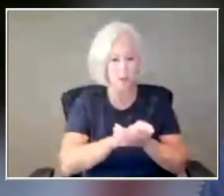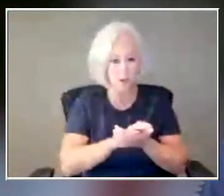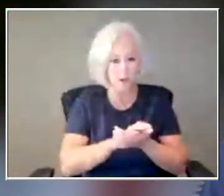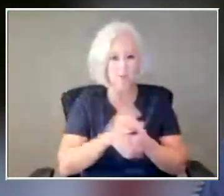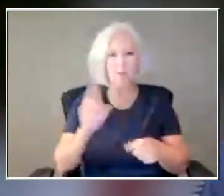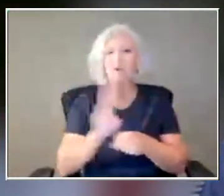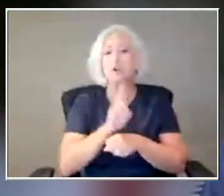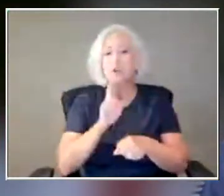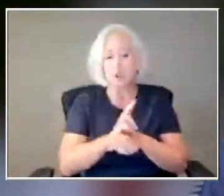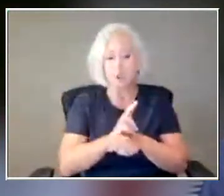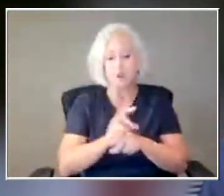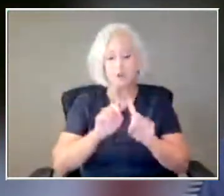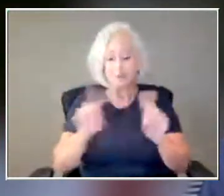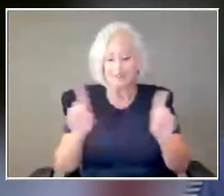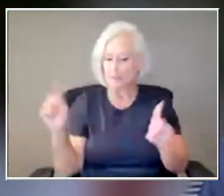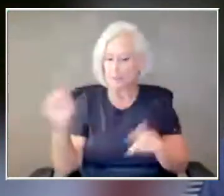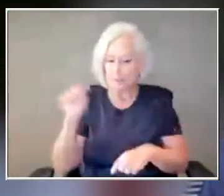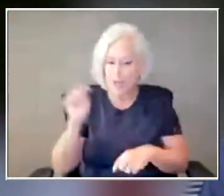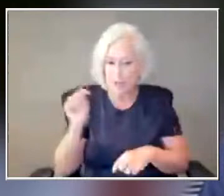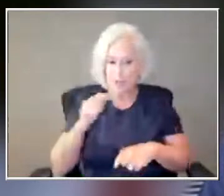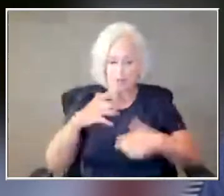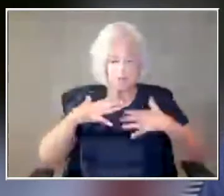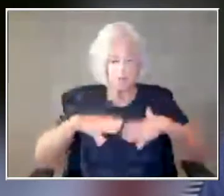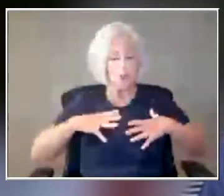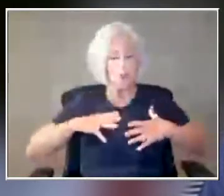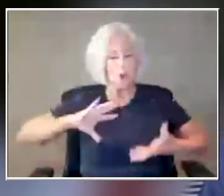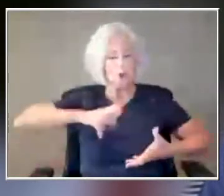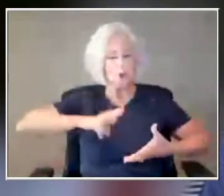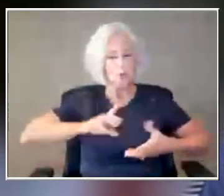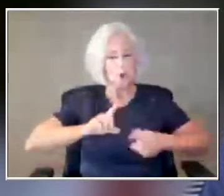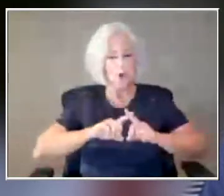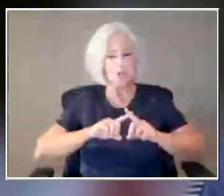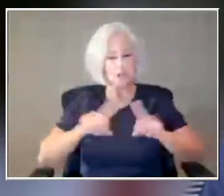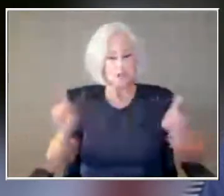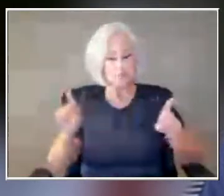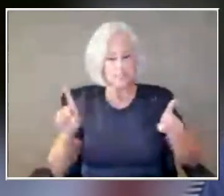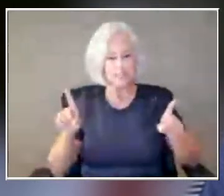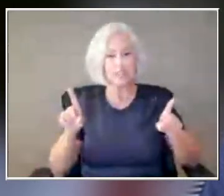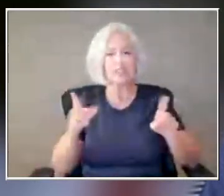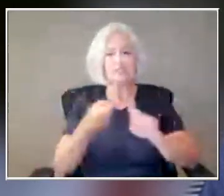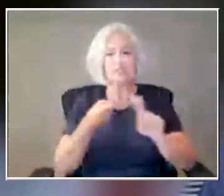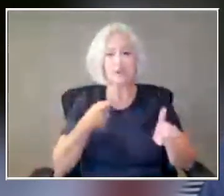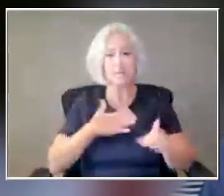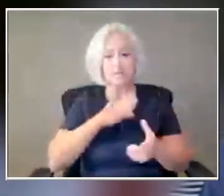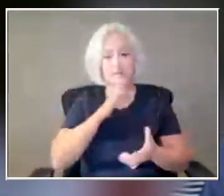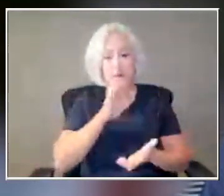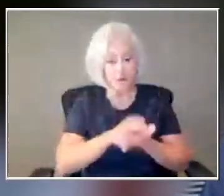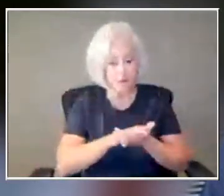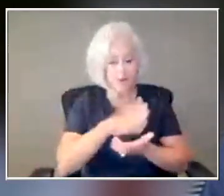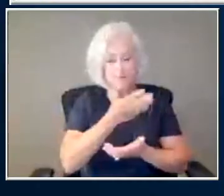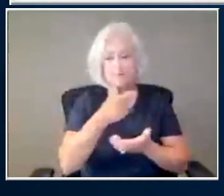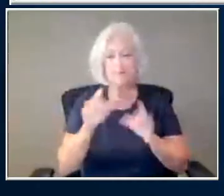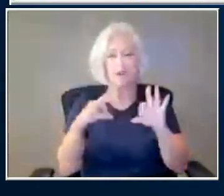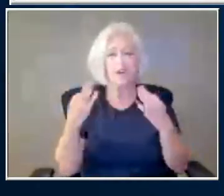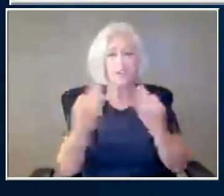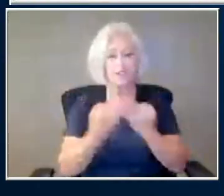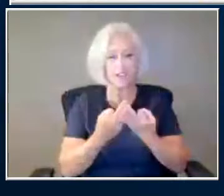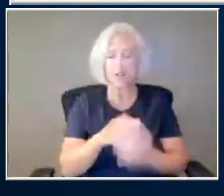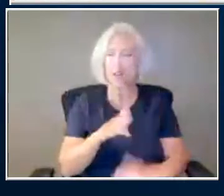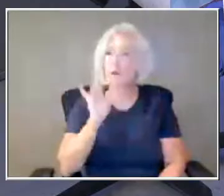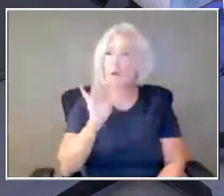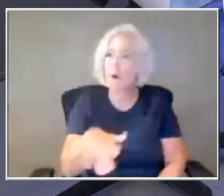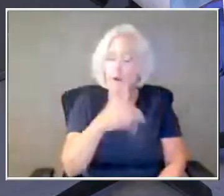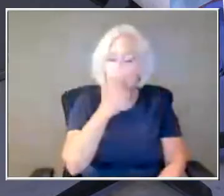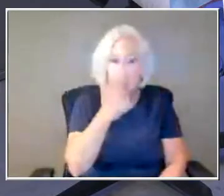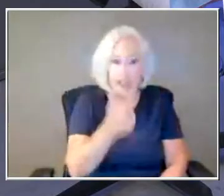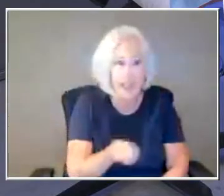laundry during that period. To sort of limit the exposure to the family and others. That's so interesting. You said that's just the way it